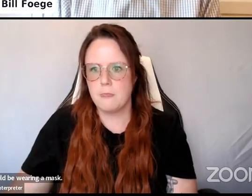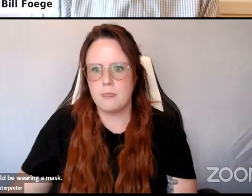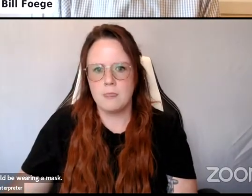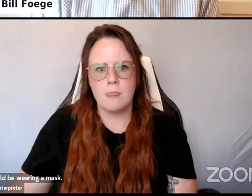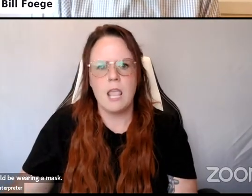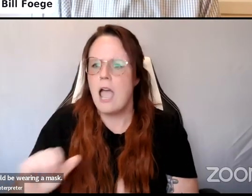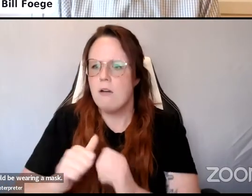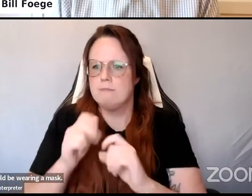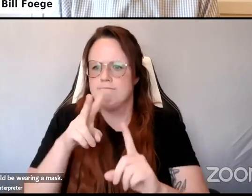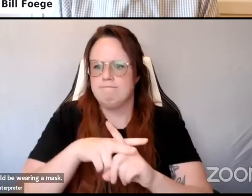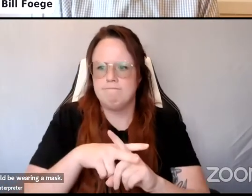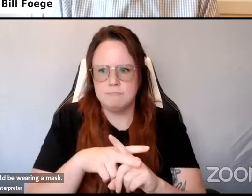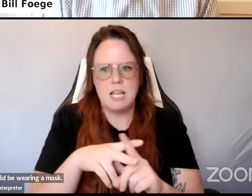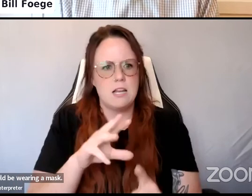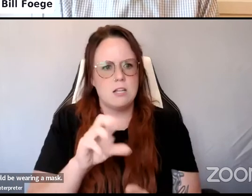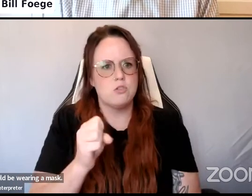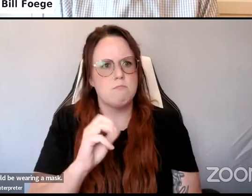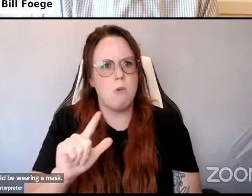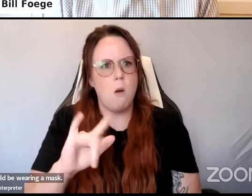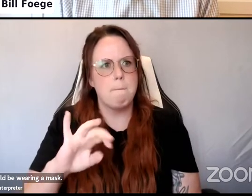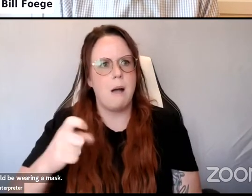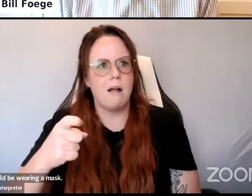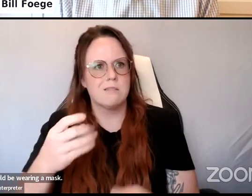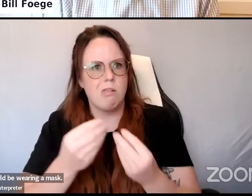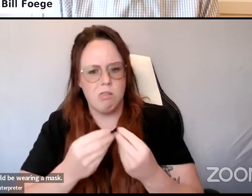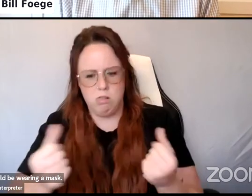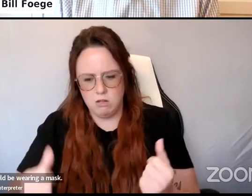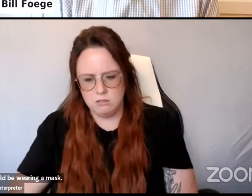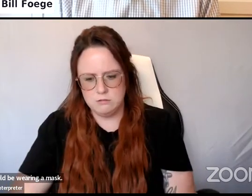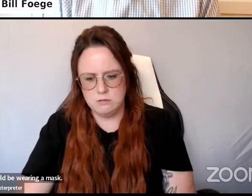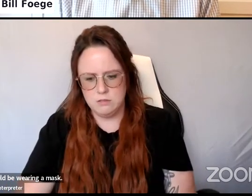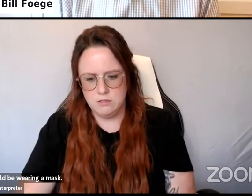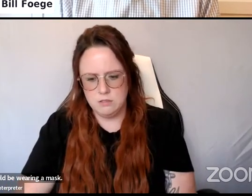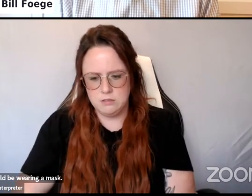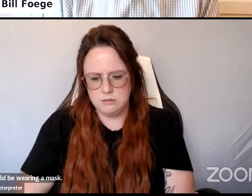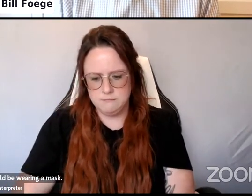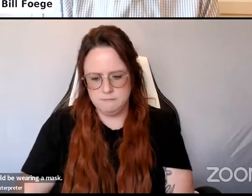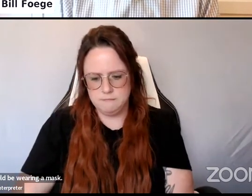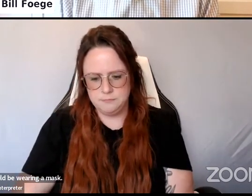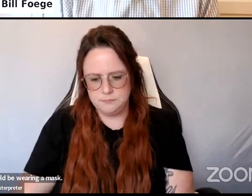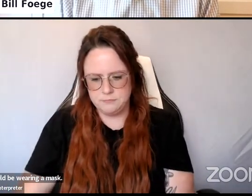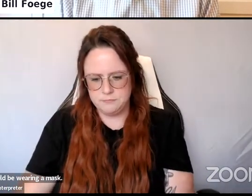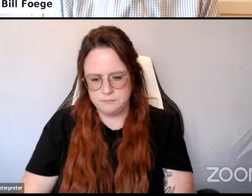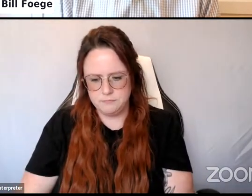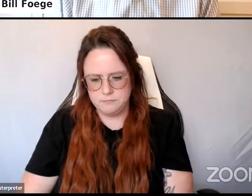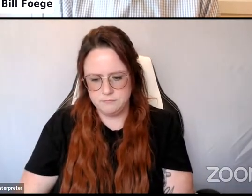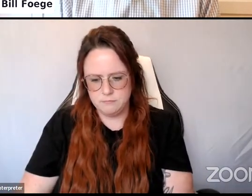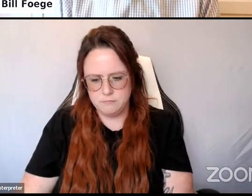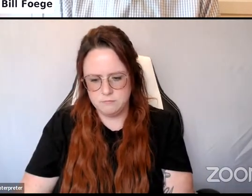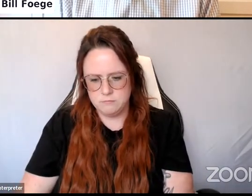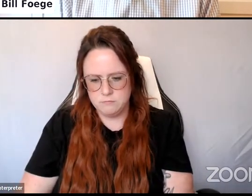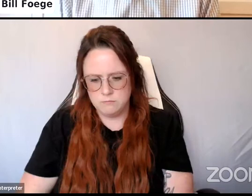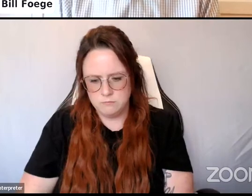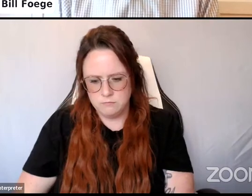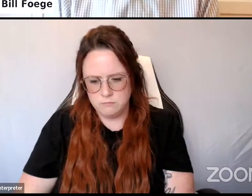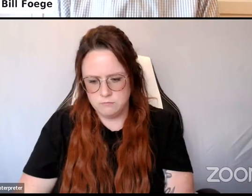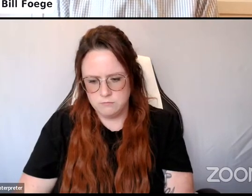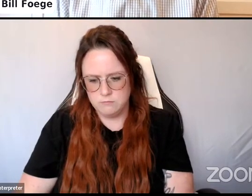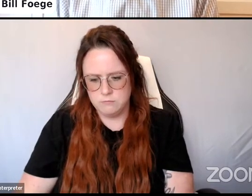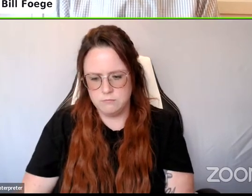eradication program specifically this idea of scientific certainty uncertainty and science communication